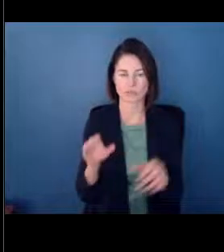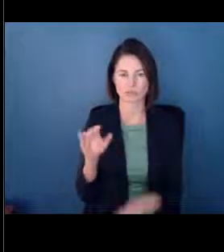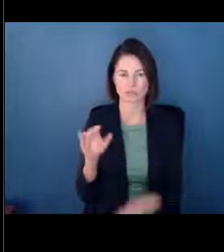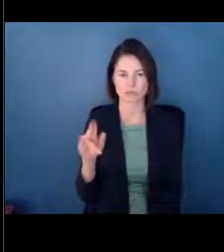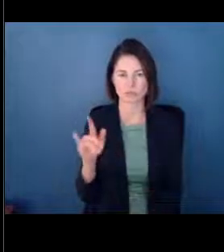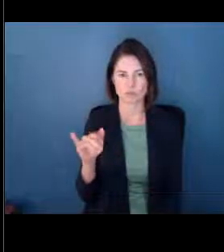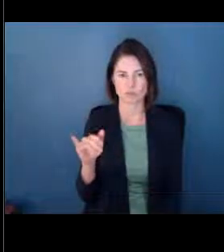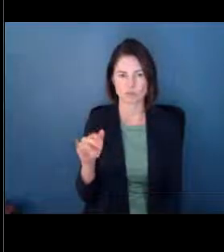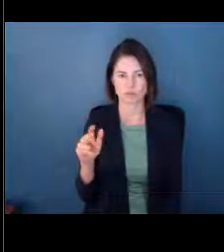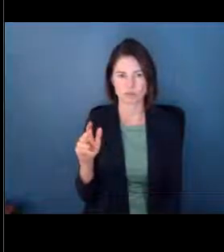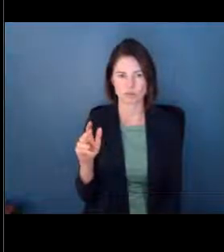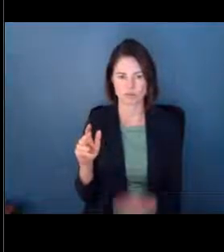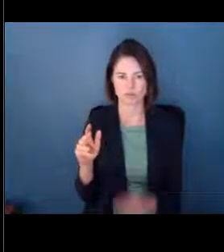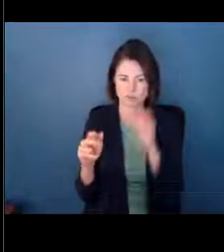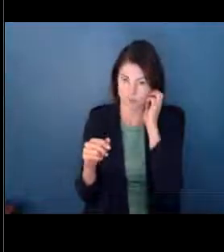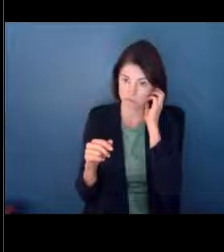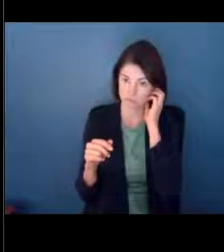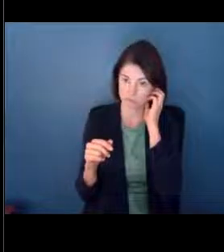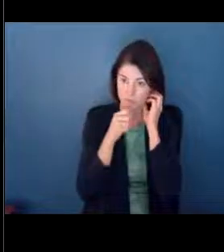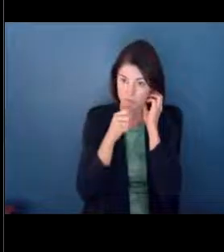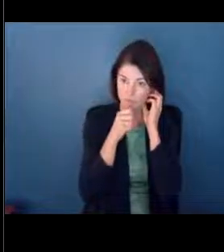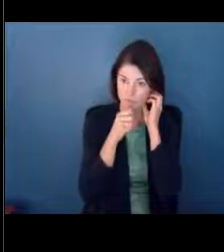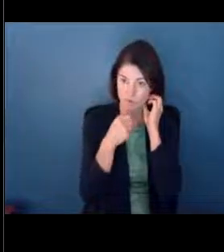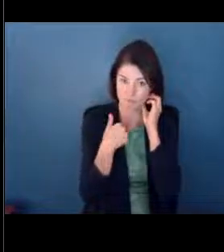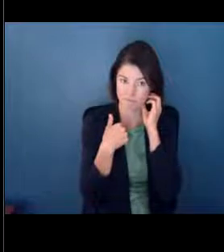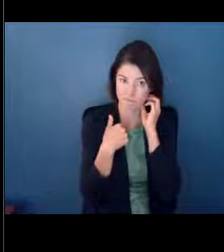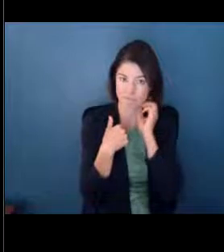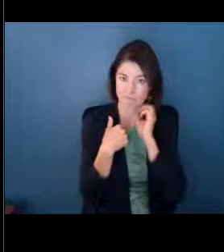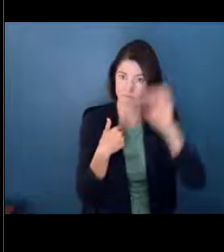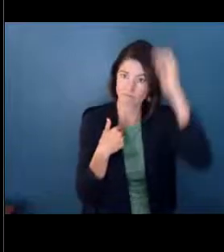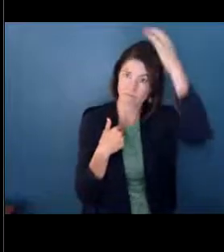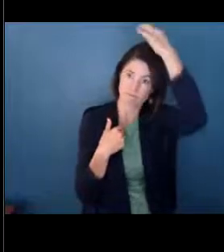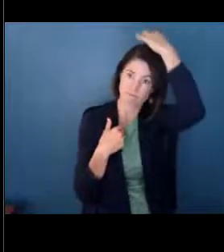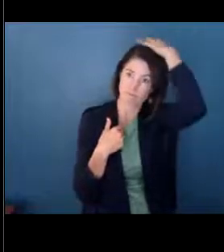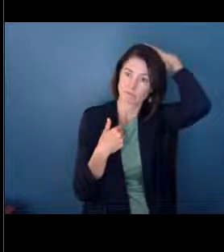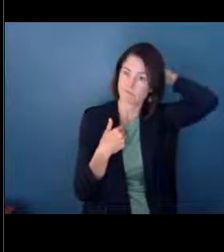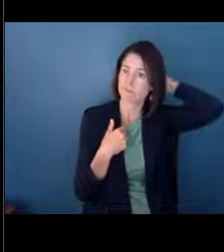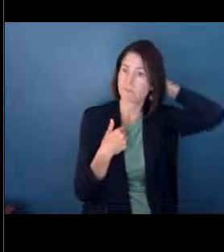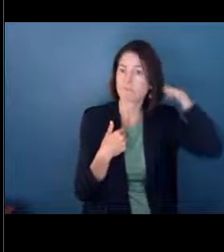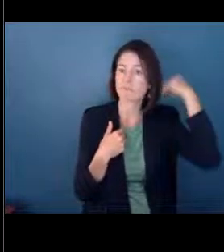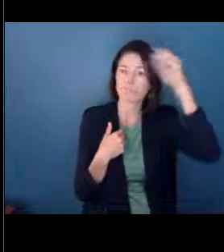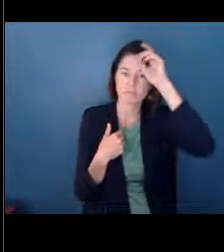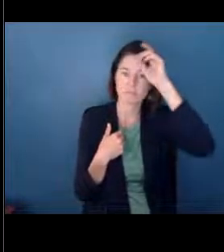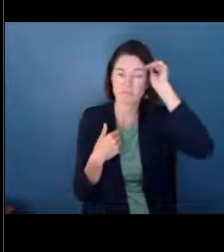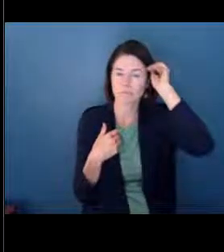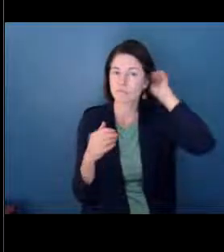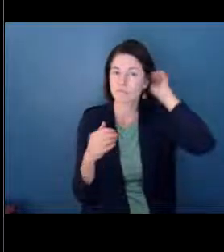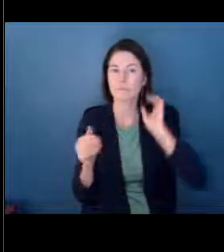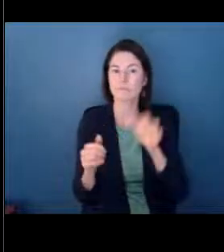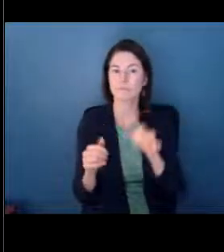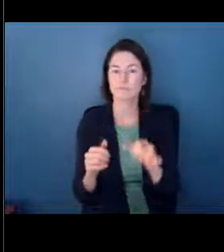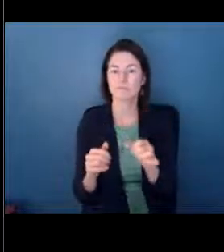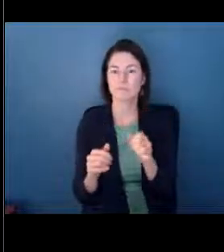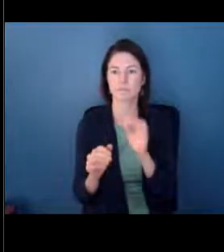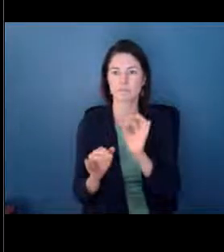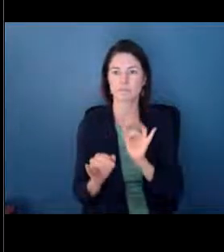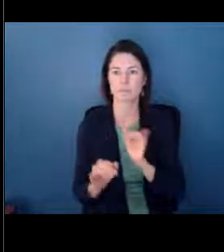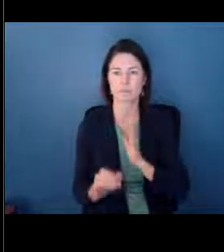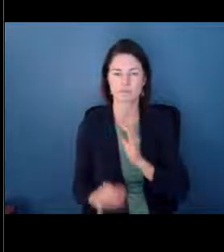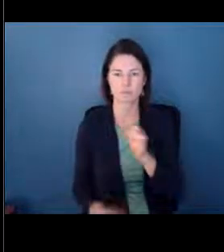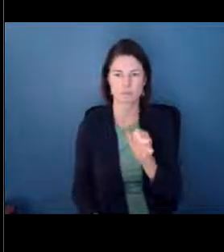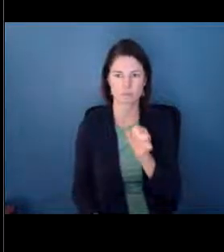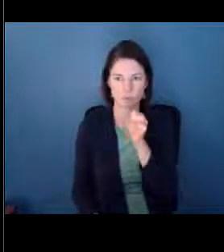on? Just It I should can't be. hear you. Oh, now it is. I'm apparently need to get very, very close to it. Thank you. Well, Darwin's up here,